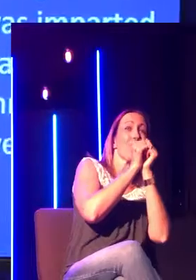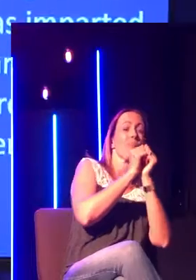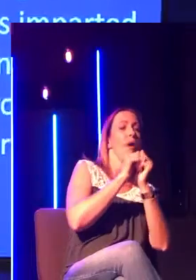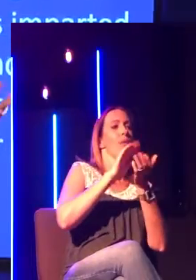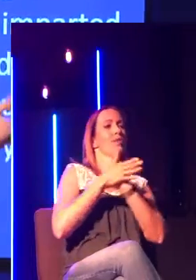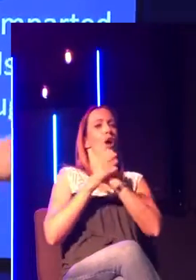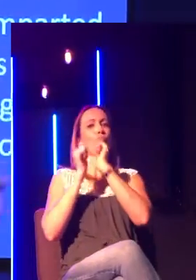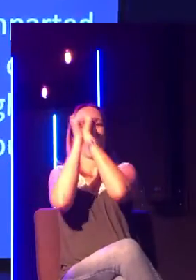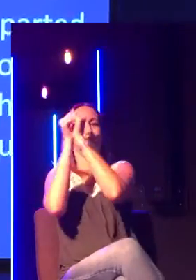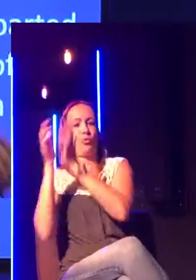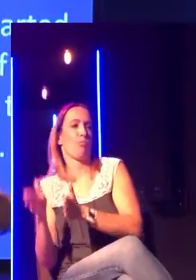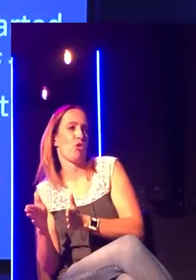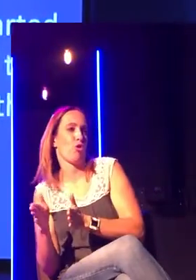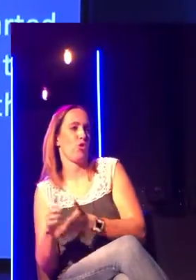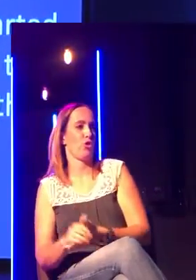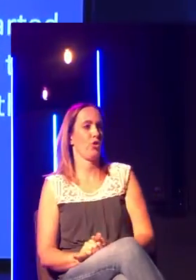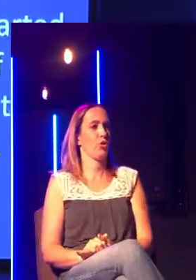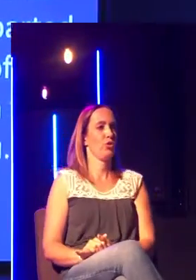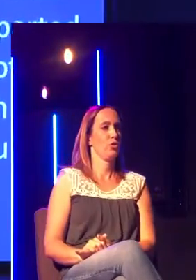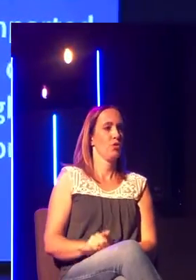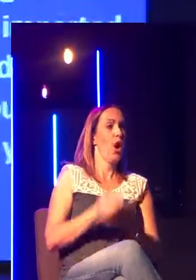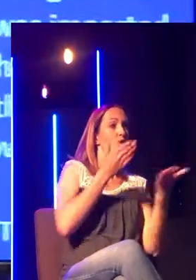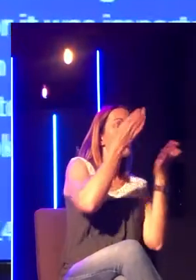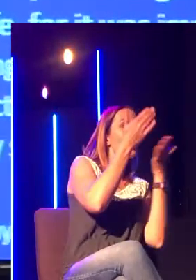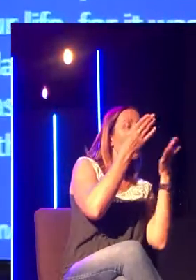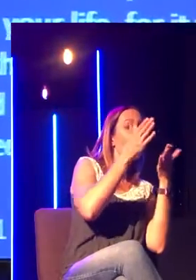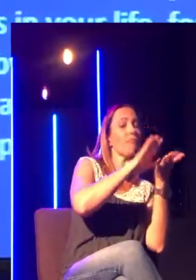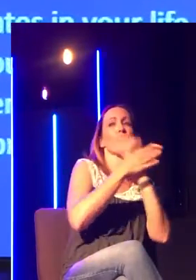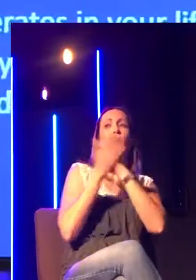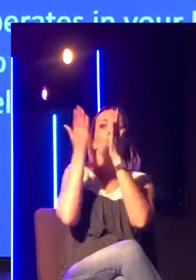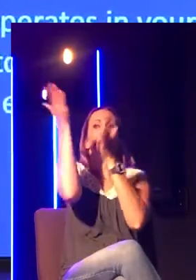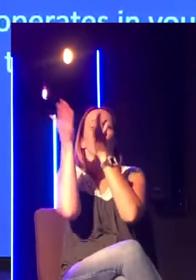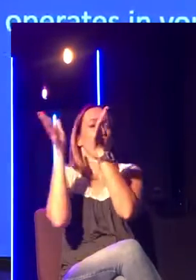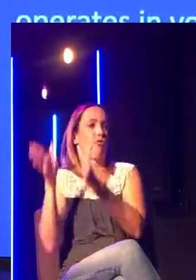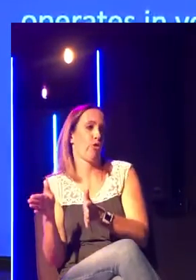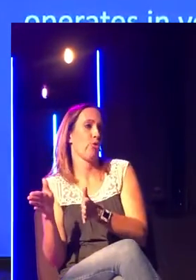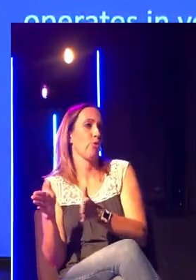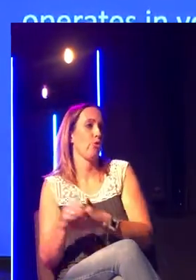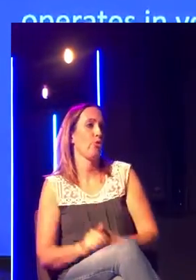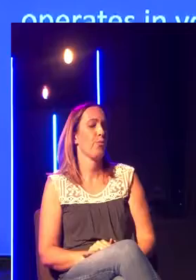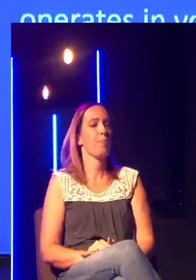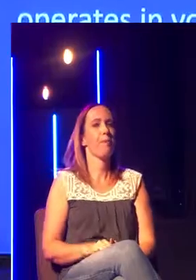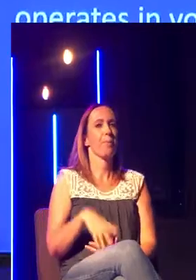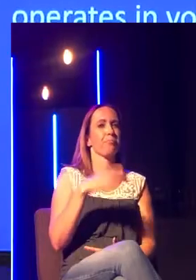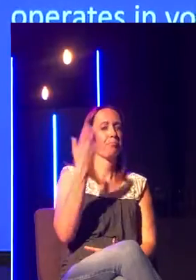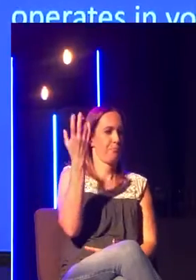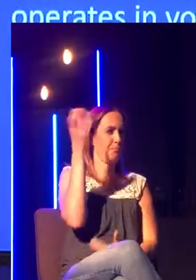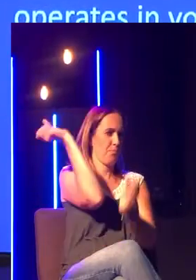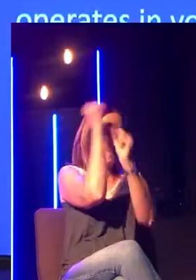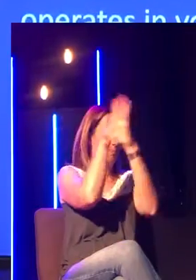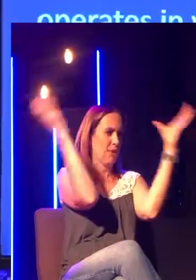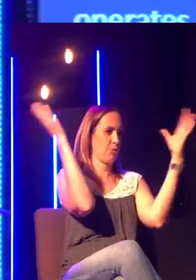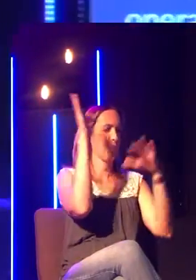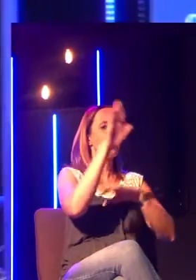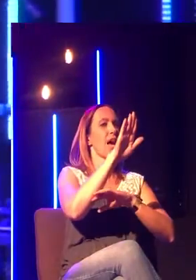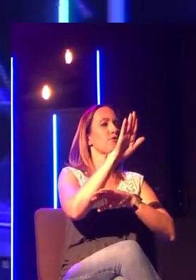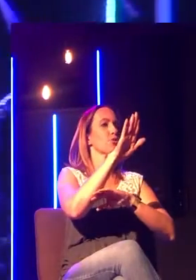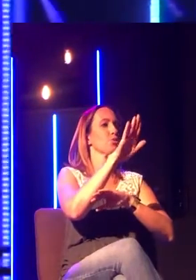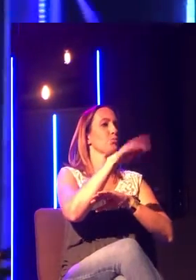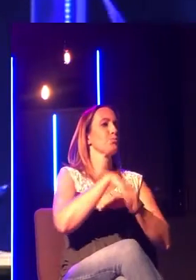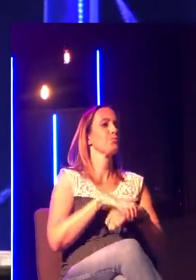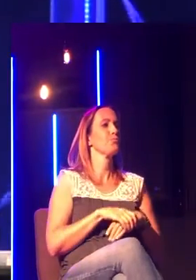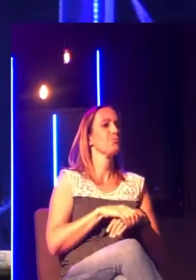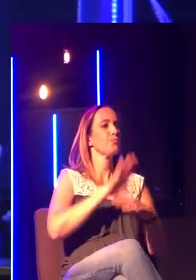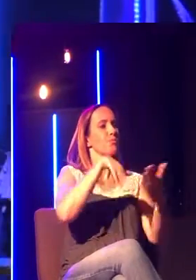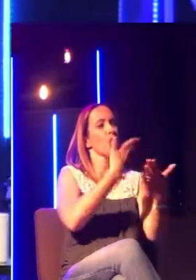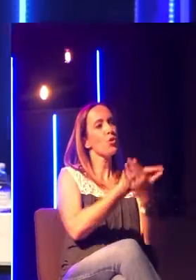So wherever we are supposed to serve. Imagine this afternoon going home. You get home and you